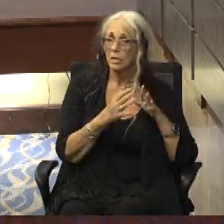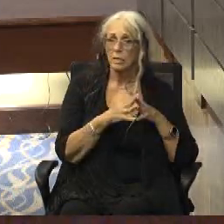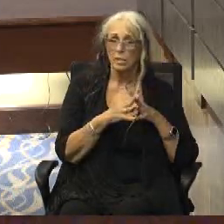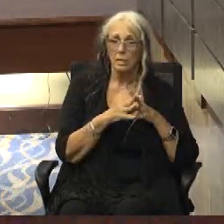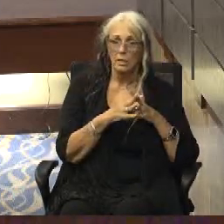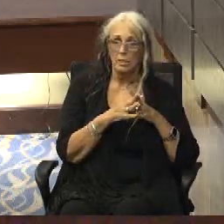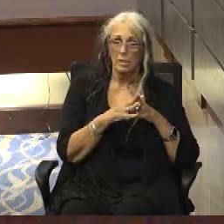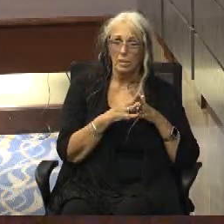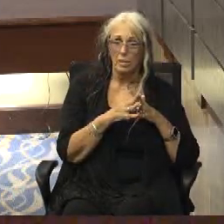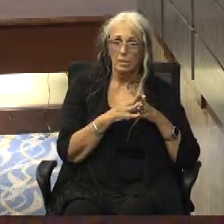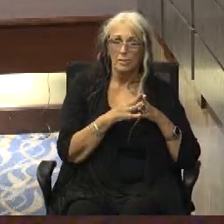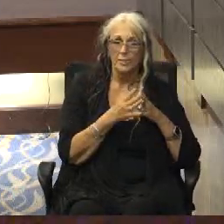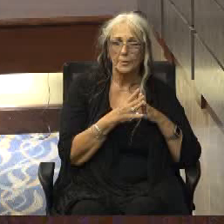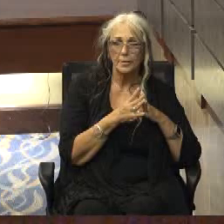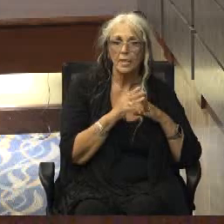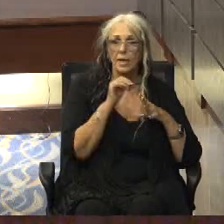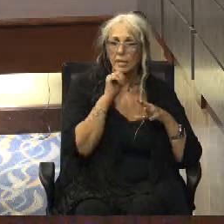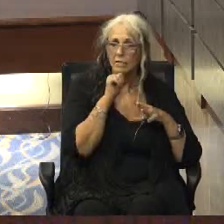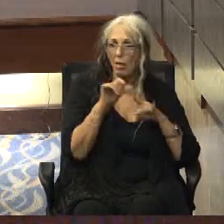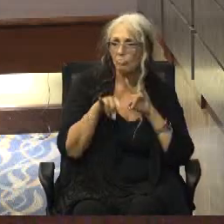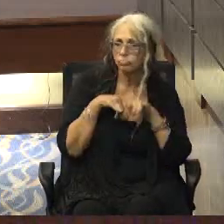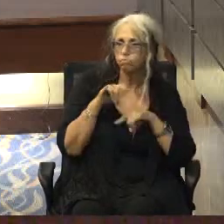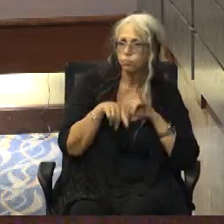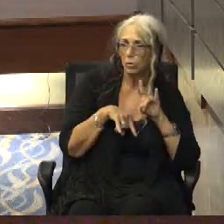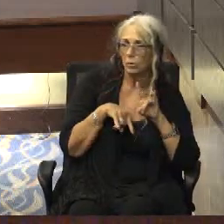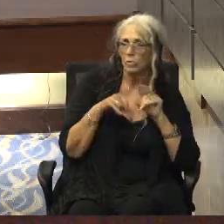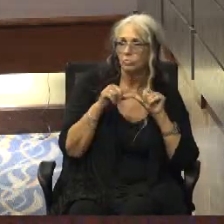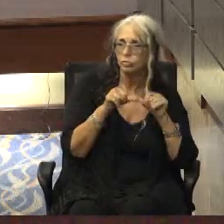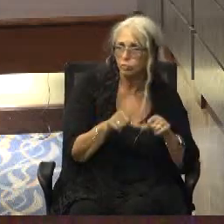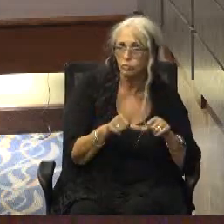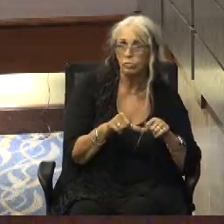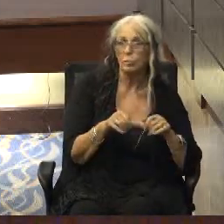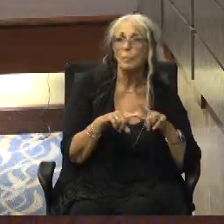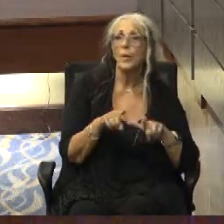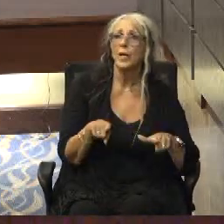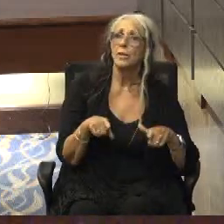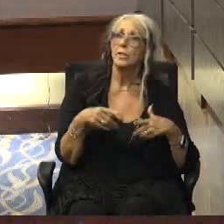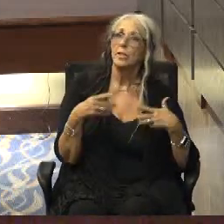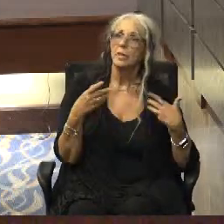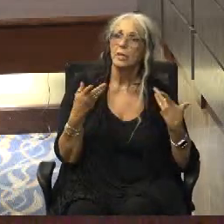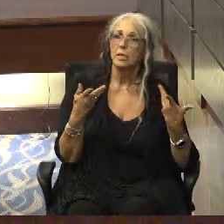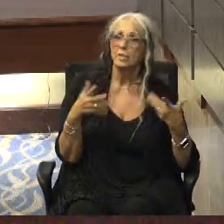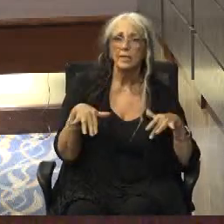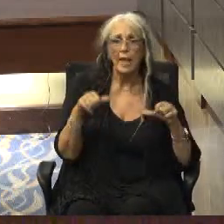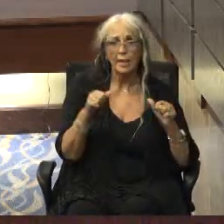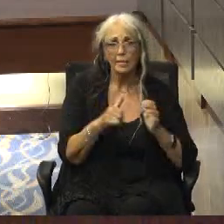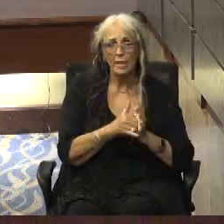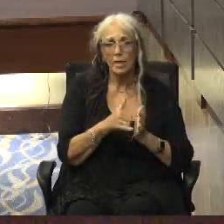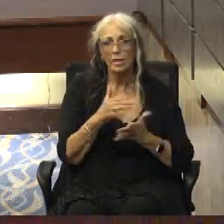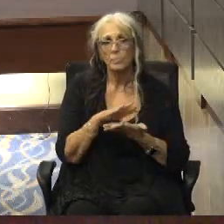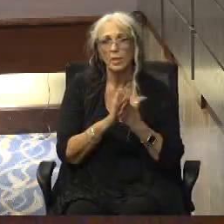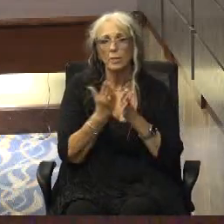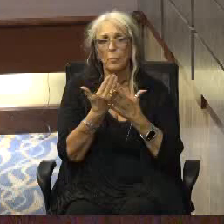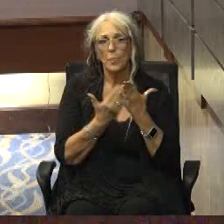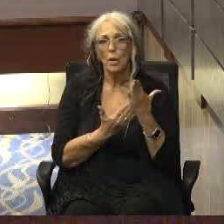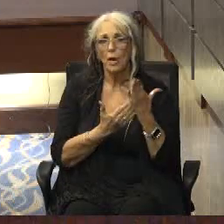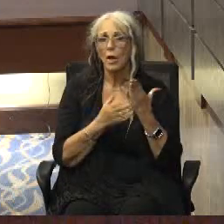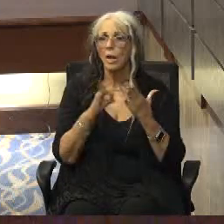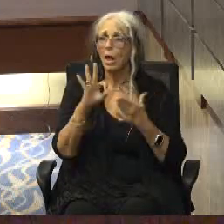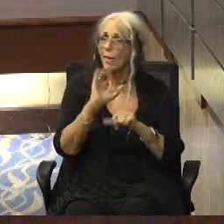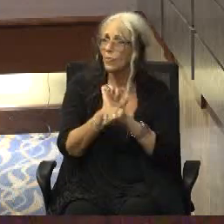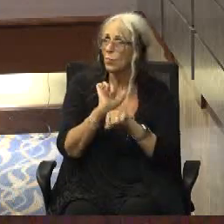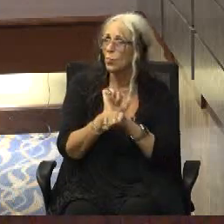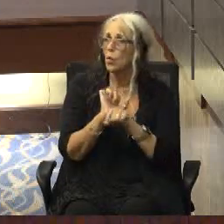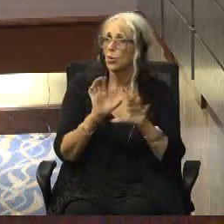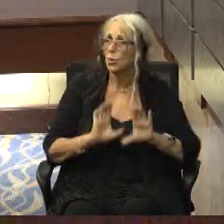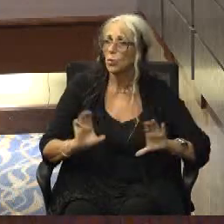not sort of scoff at it and move forward, but to take that in and really have that be a part of the work that you did